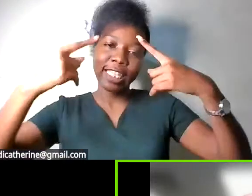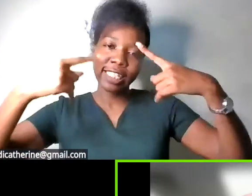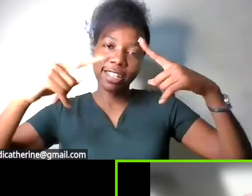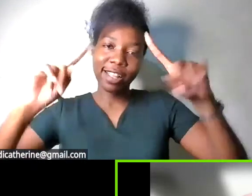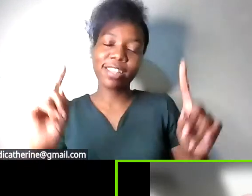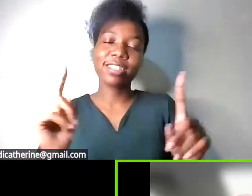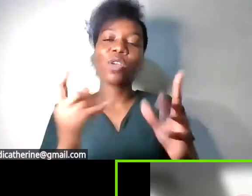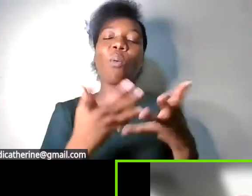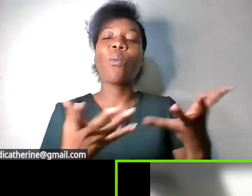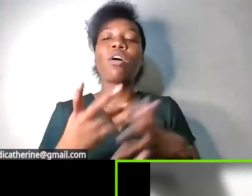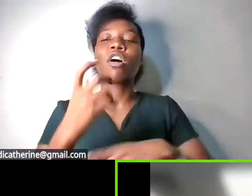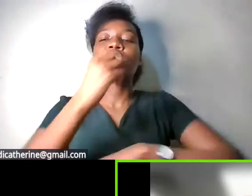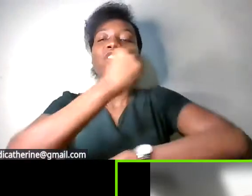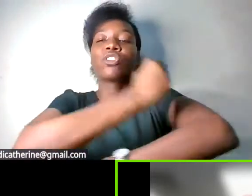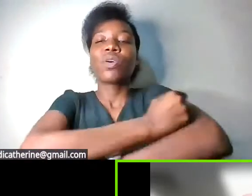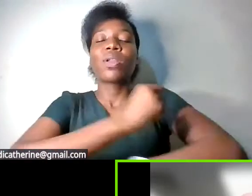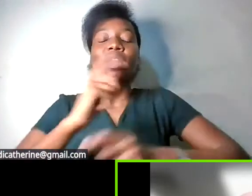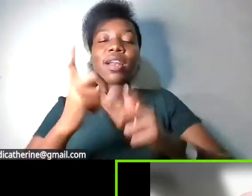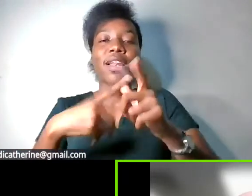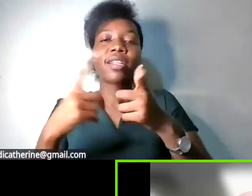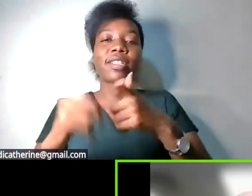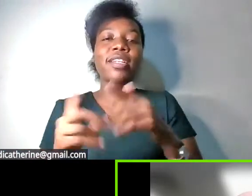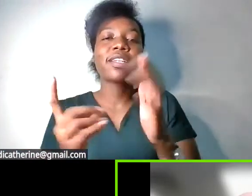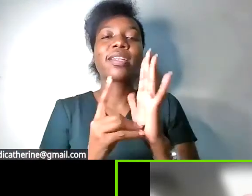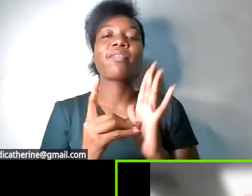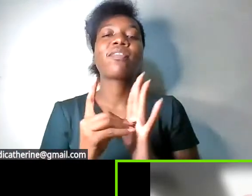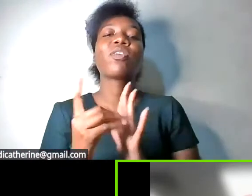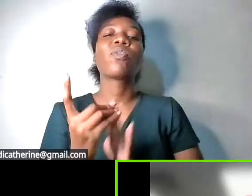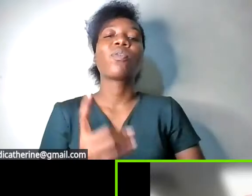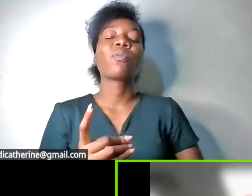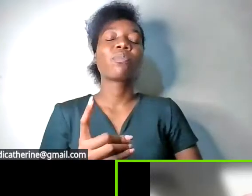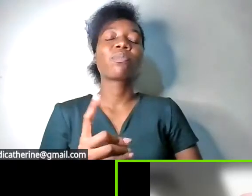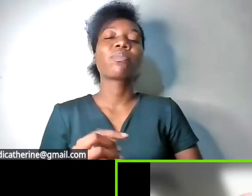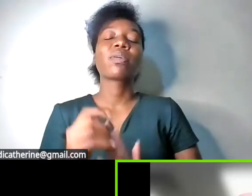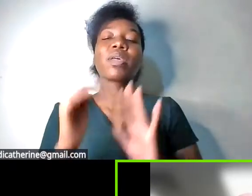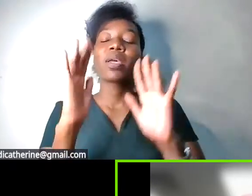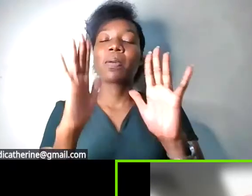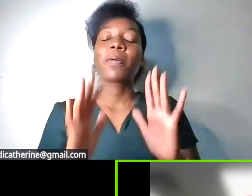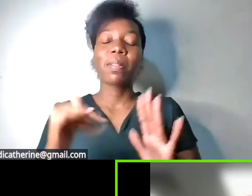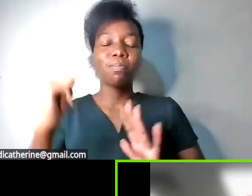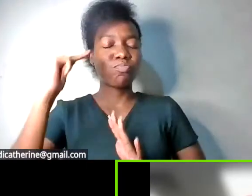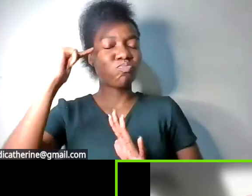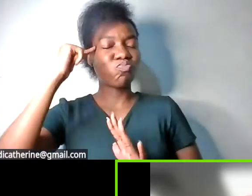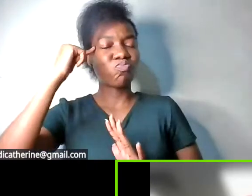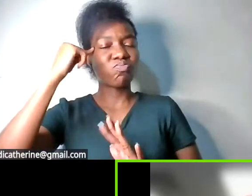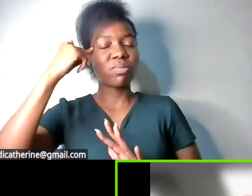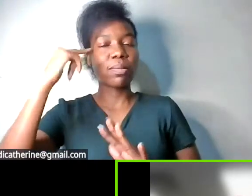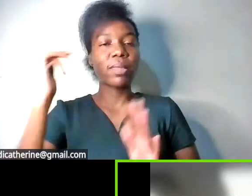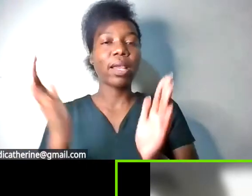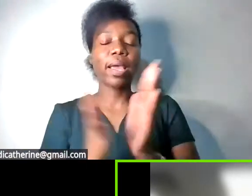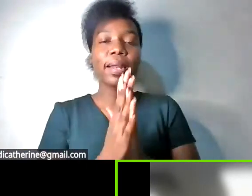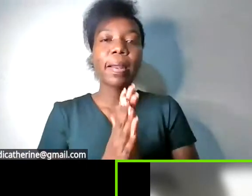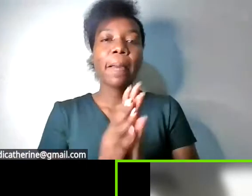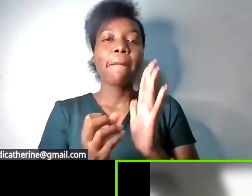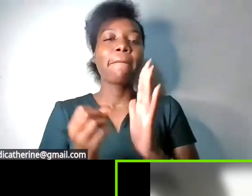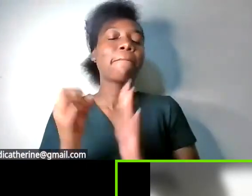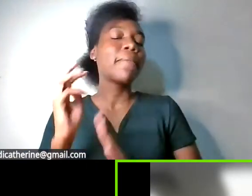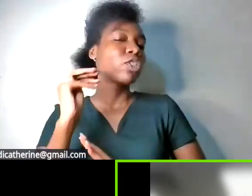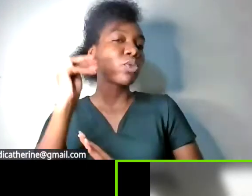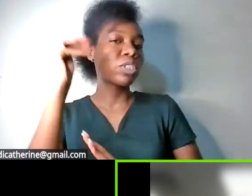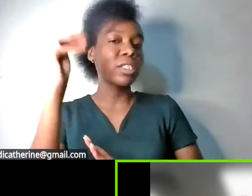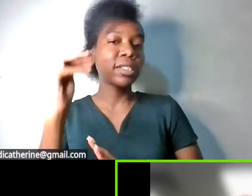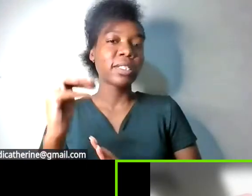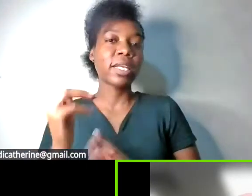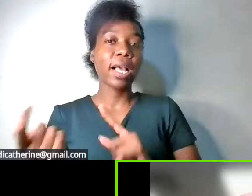school and develop such a critical thinking, independent, and maturity to face the world, the